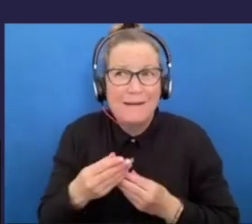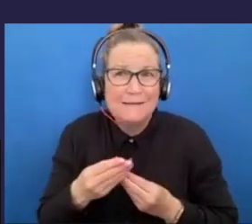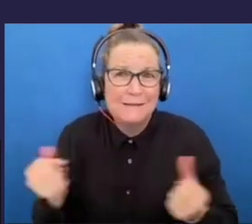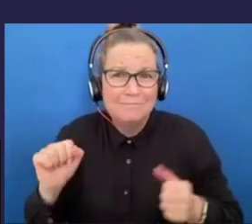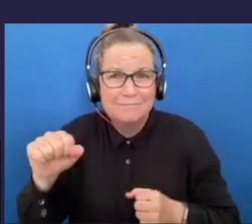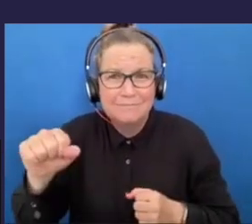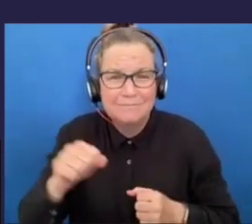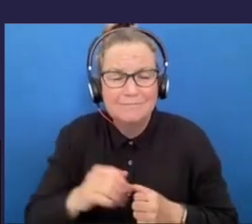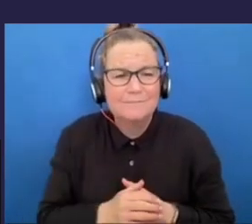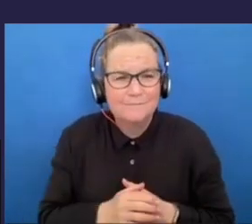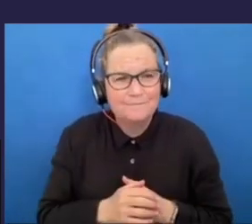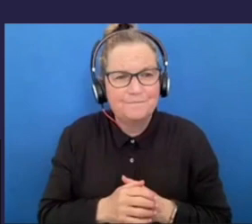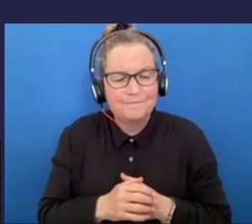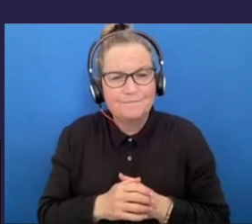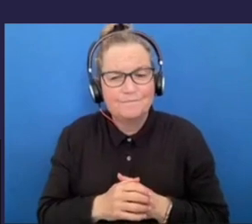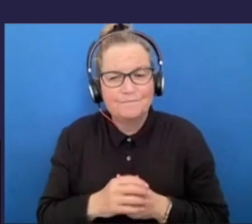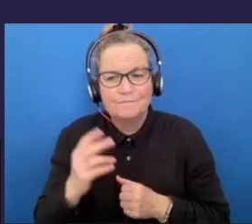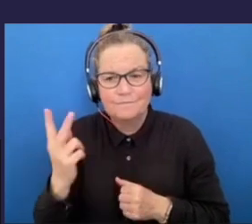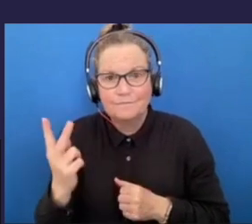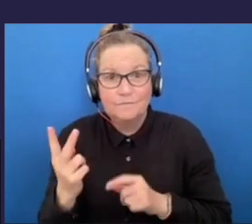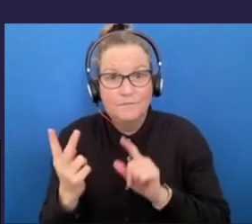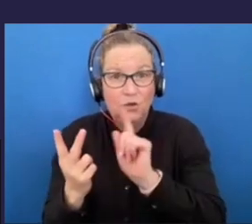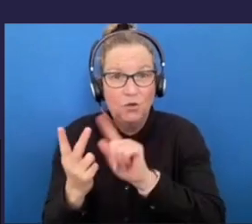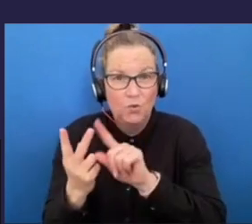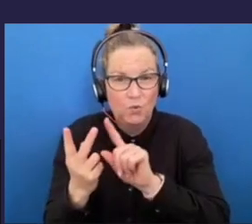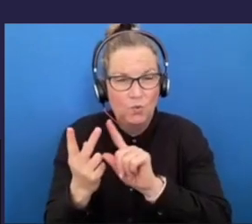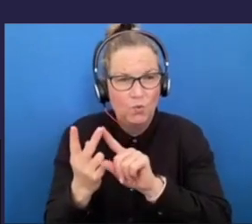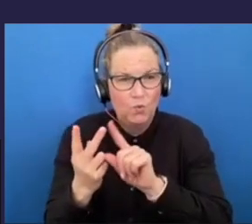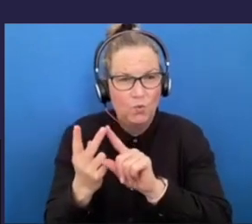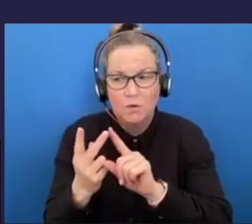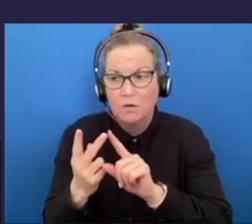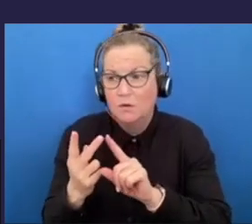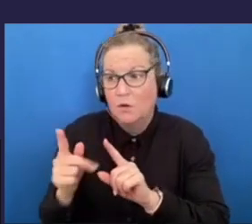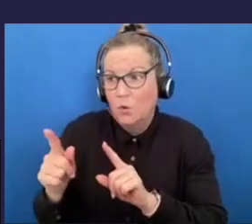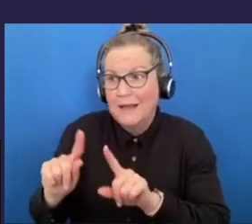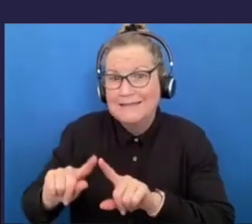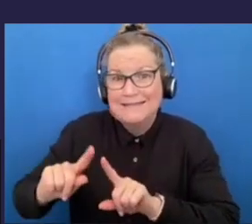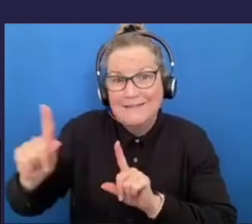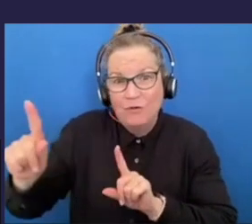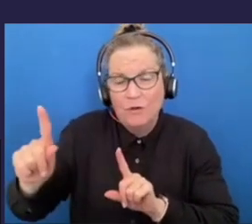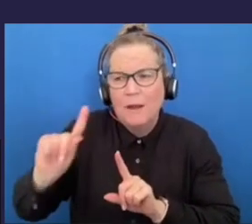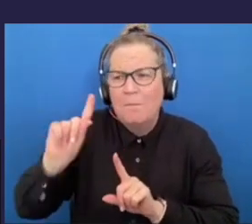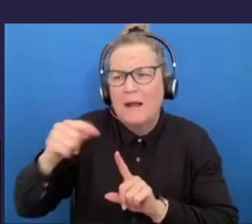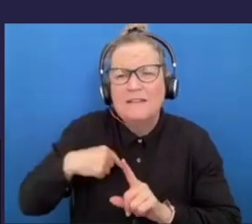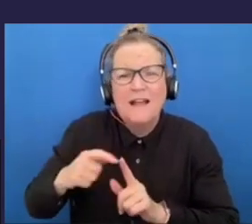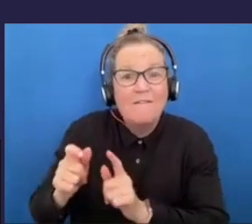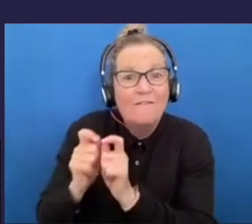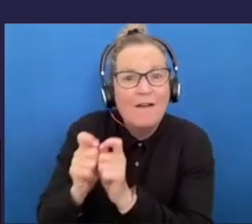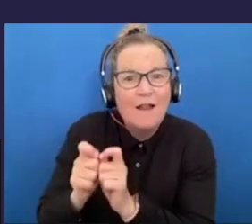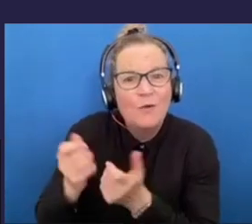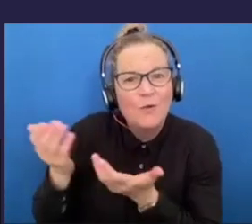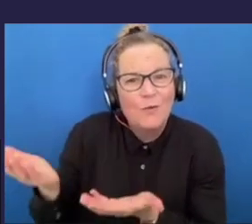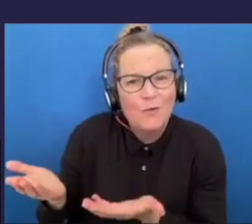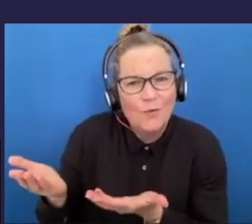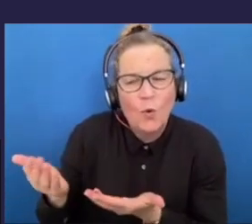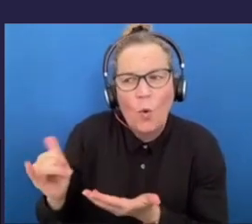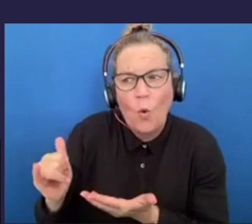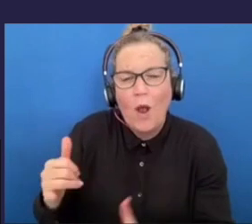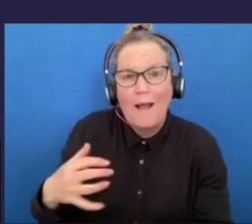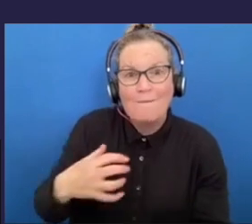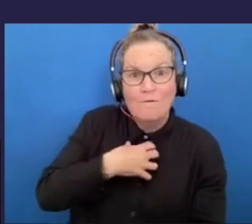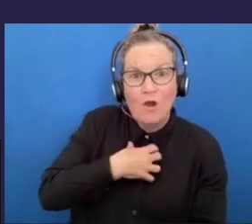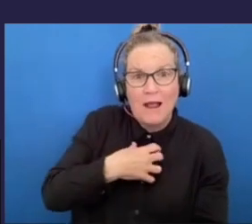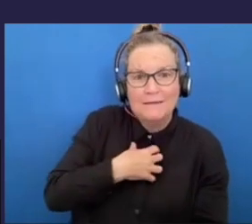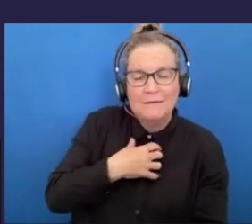the difference itself, and whether it is valued, affects our willingness to connect with someone, whether it's fear, anxiety of saying or doing the